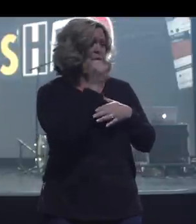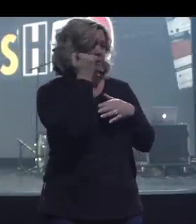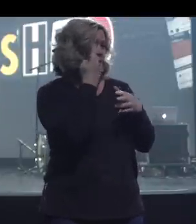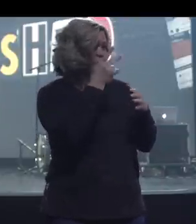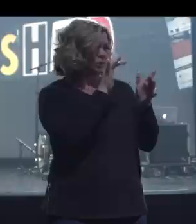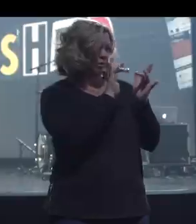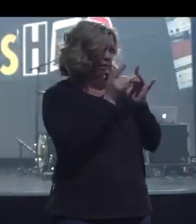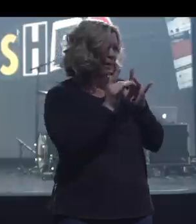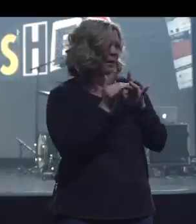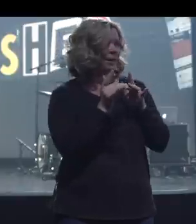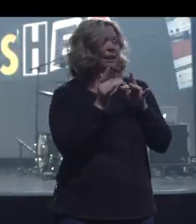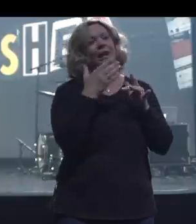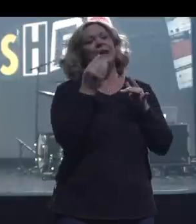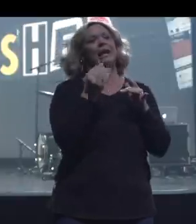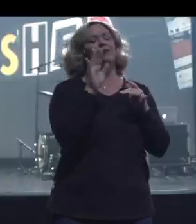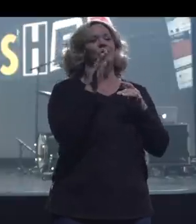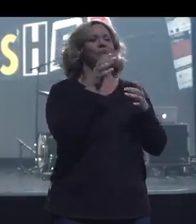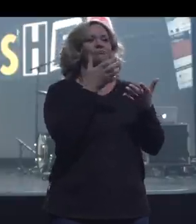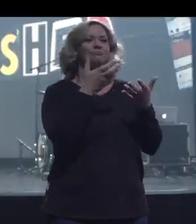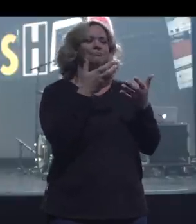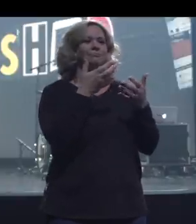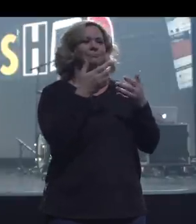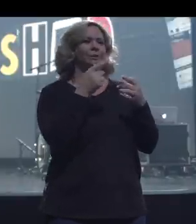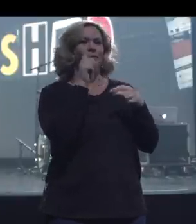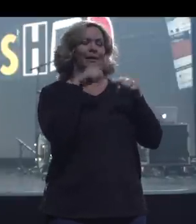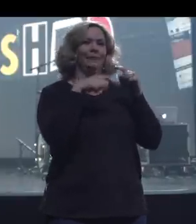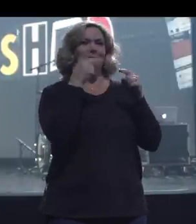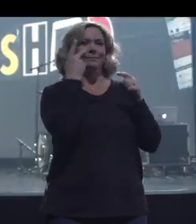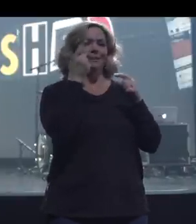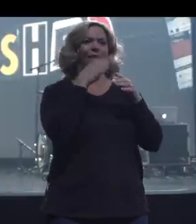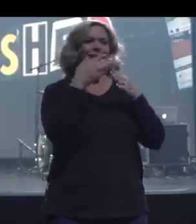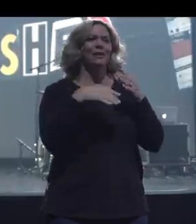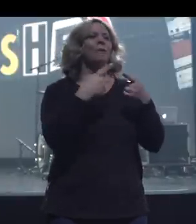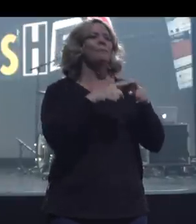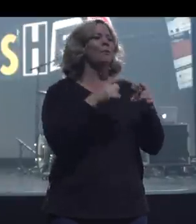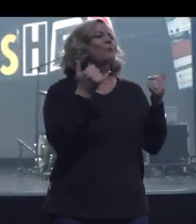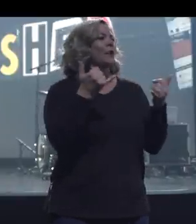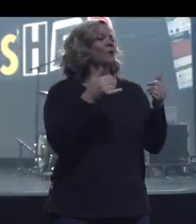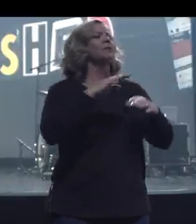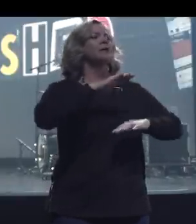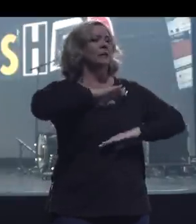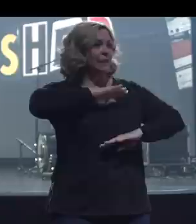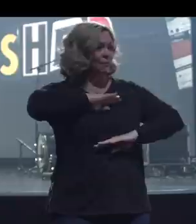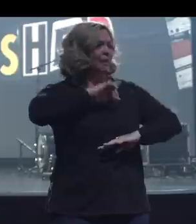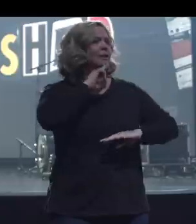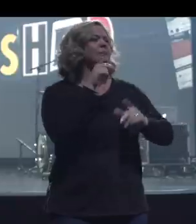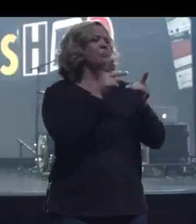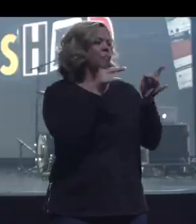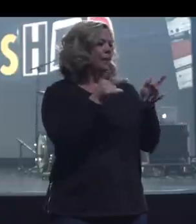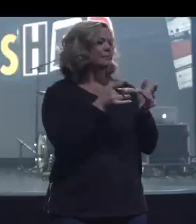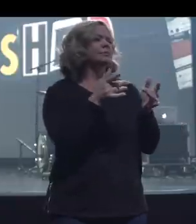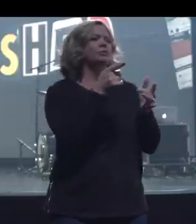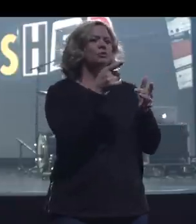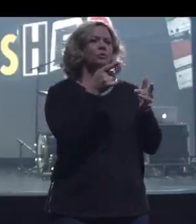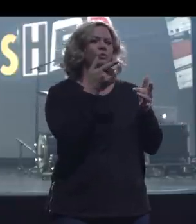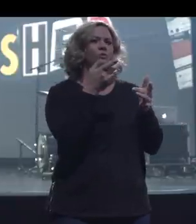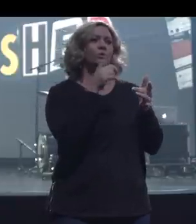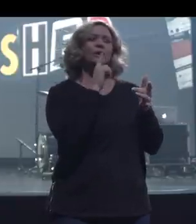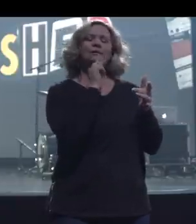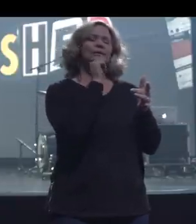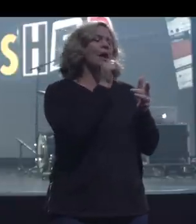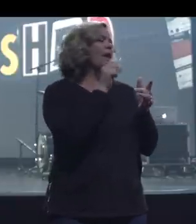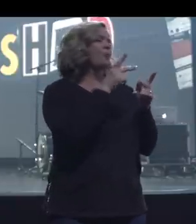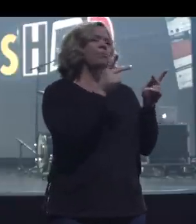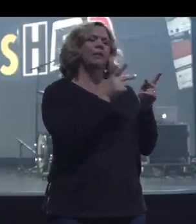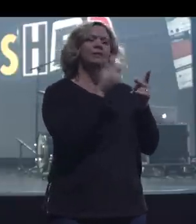and you know the power cuts out or whatever. So here's the bottom line, all right? Contentment is a place isn't a place